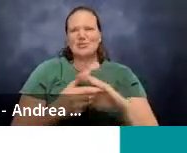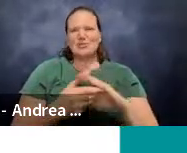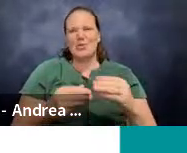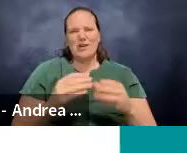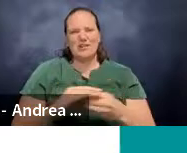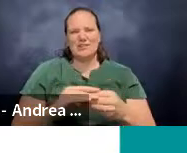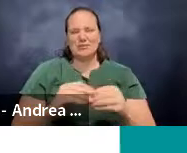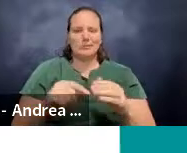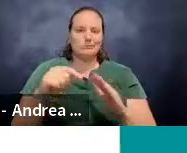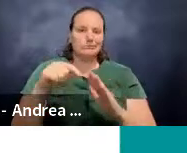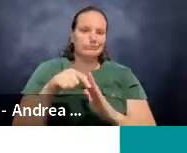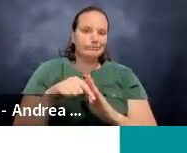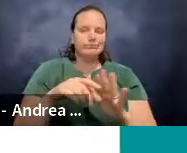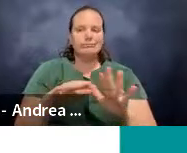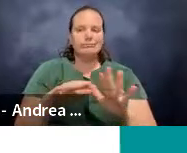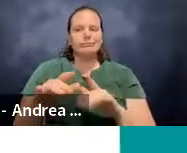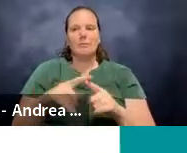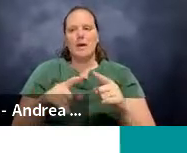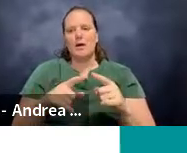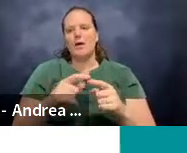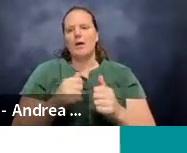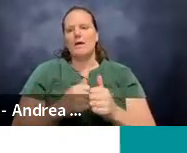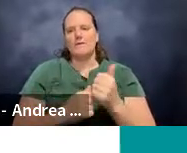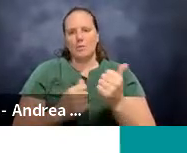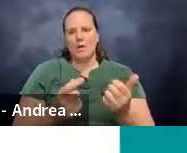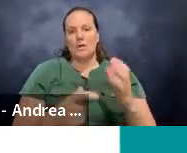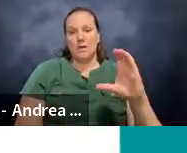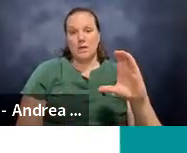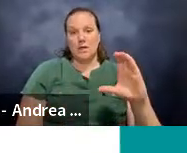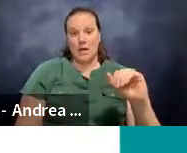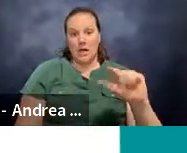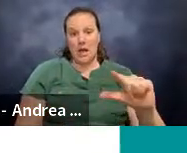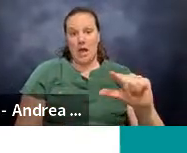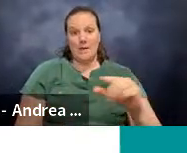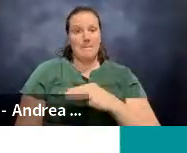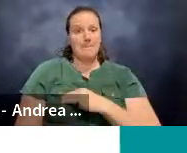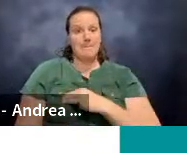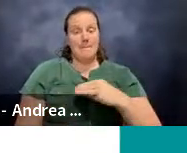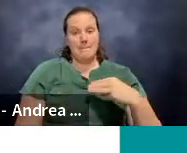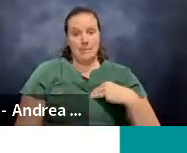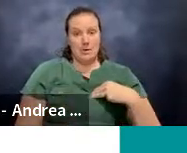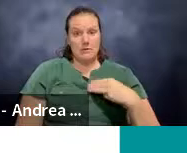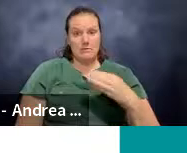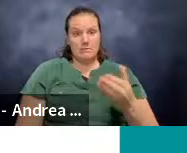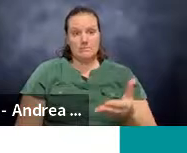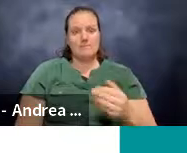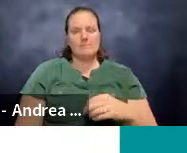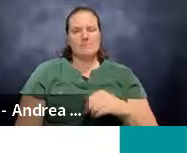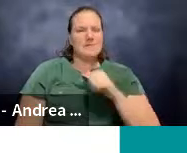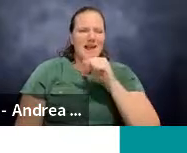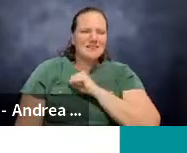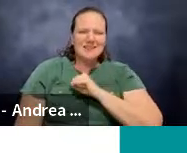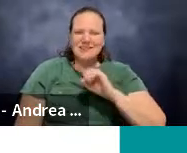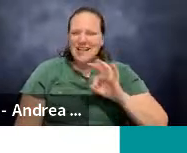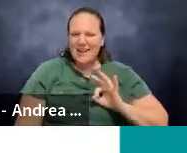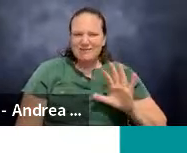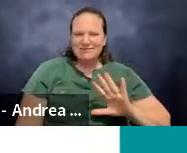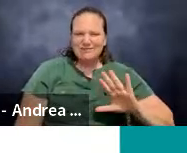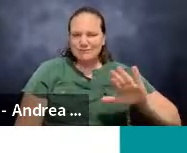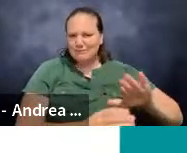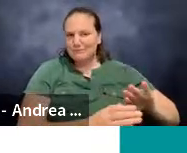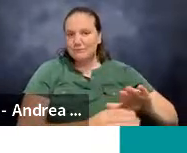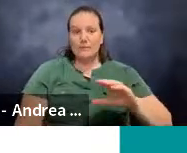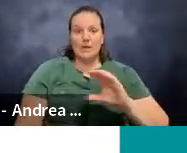into great detail, but we do want to give everyone that's a CAG member, so not staff, but the CAG members, if